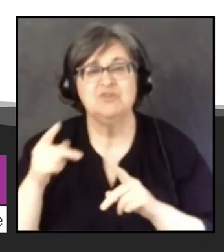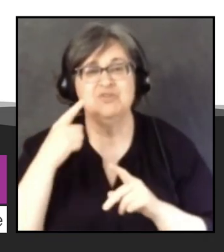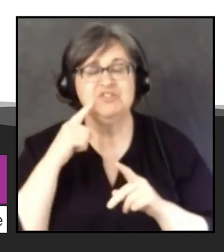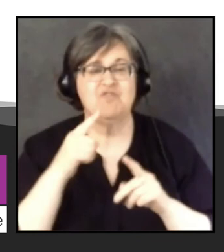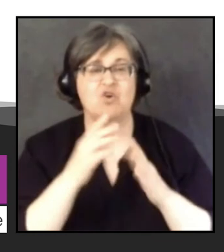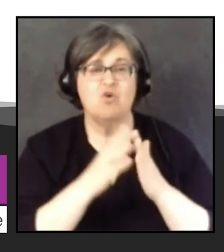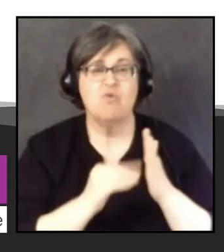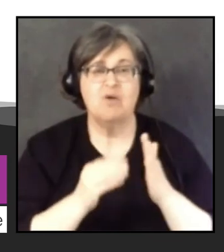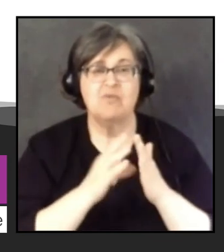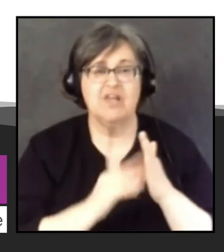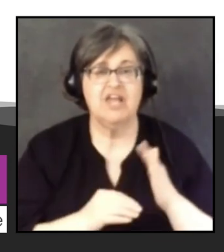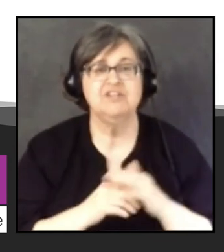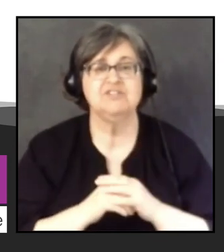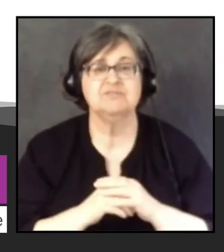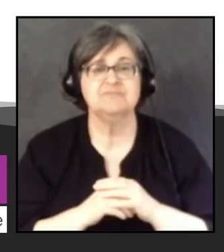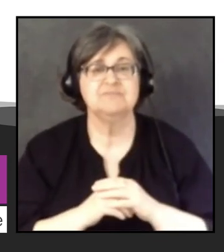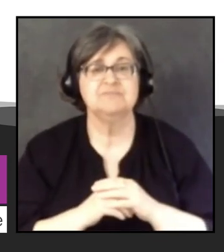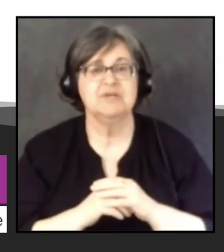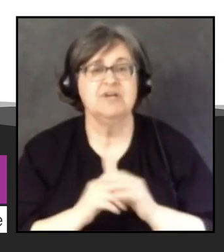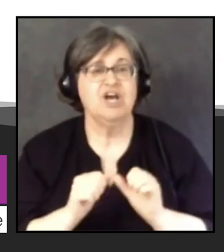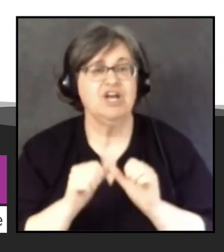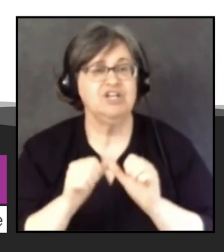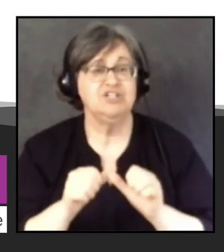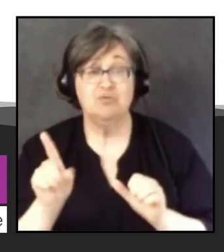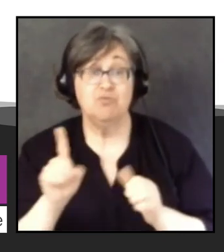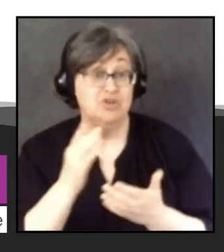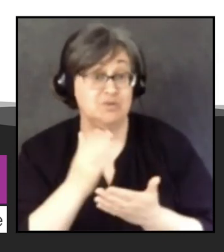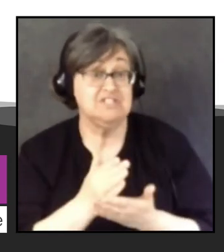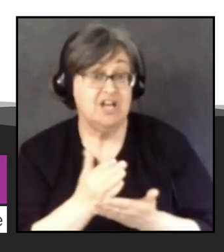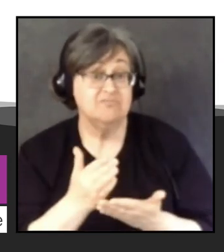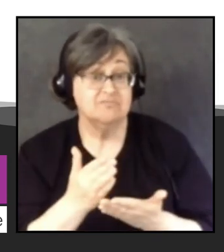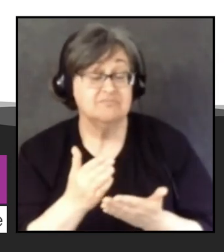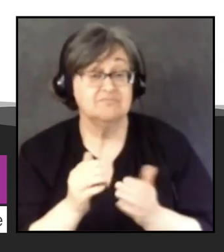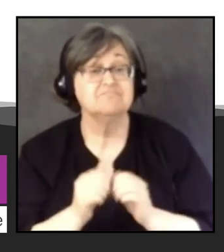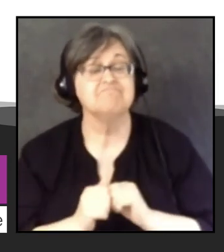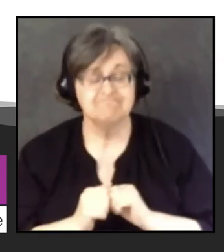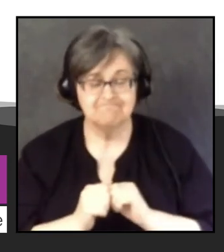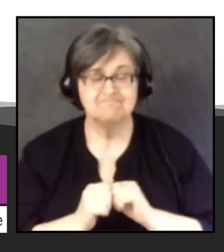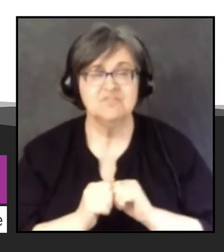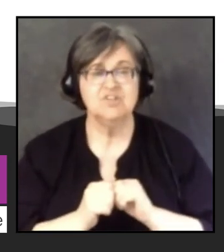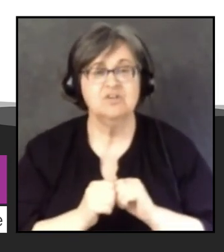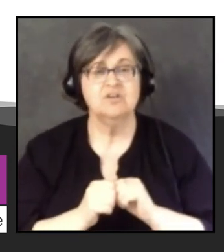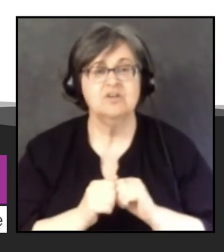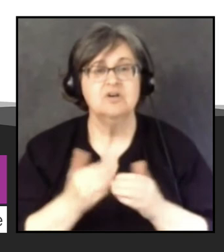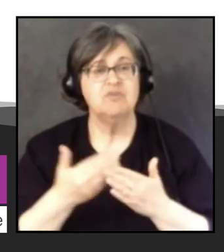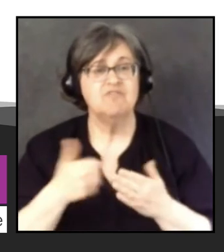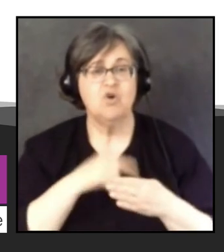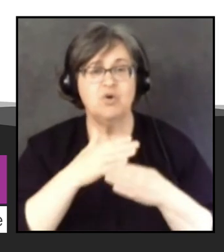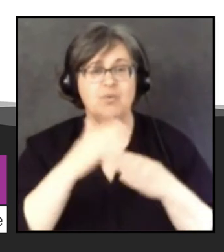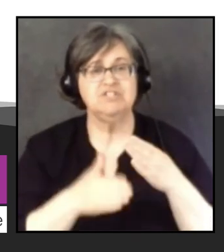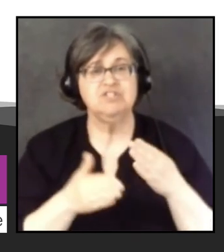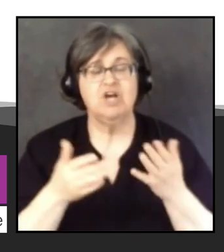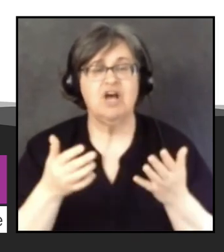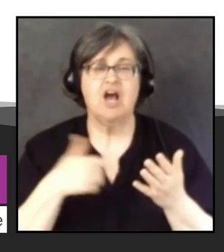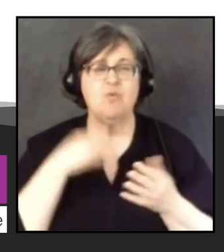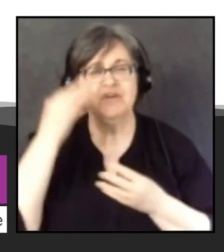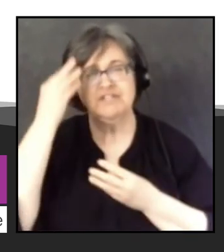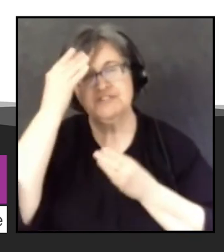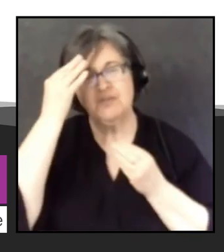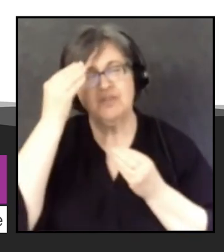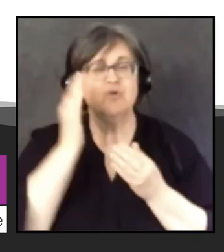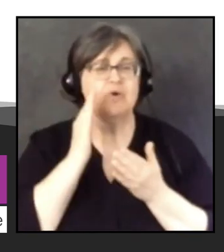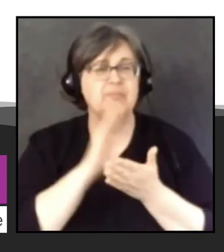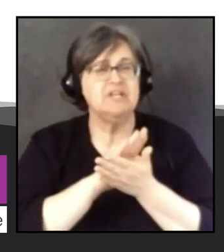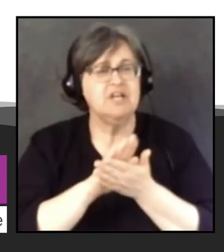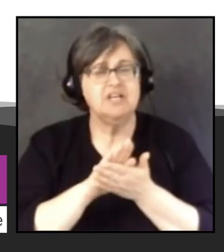and kind of picking up where you left off with the intervention. Before we wrap, I just was thinking it'd be nice if